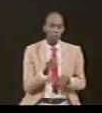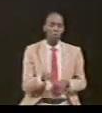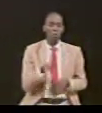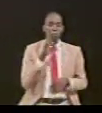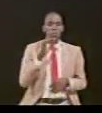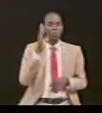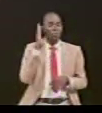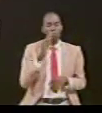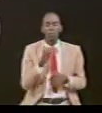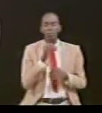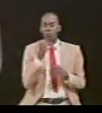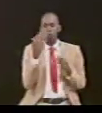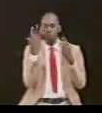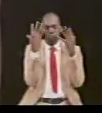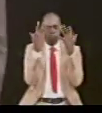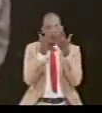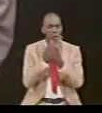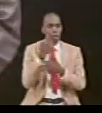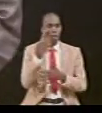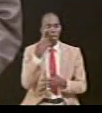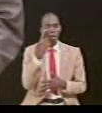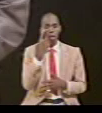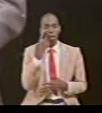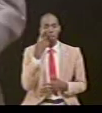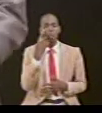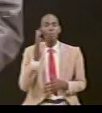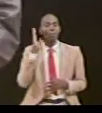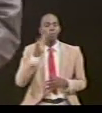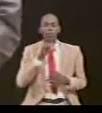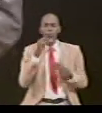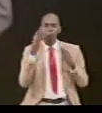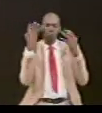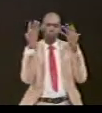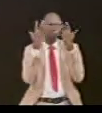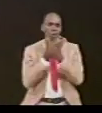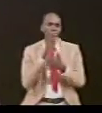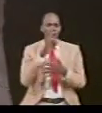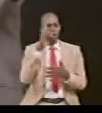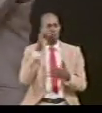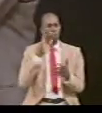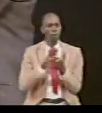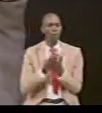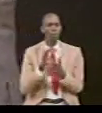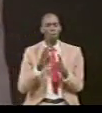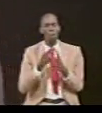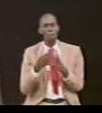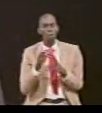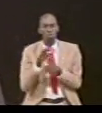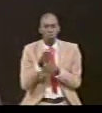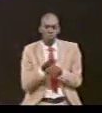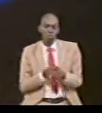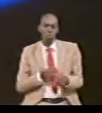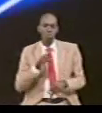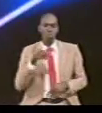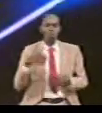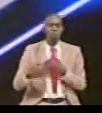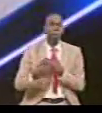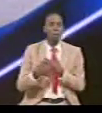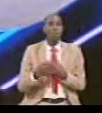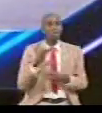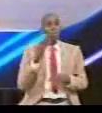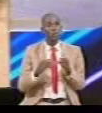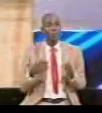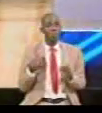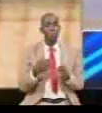your eyesight, will not dim your conviction or slow you down if we hold fast. A